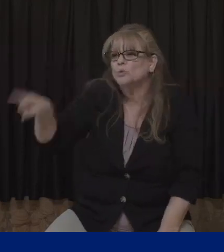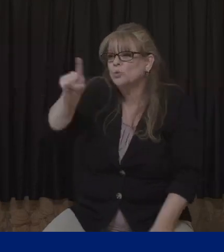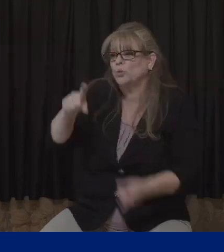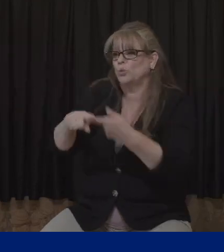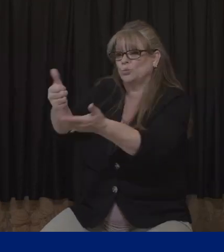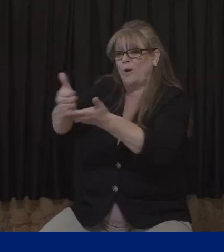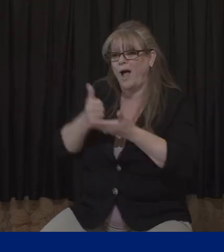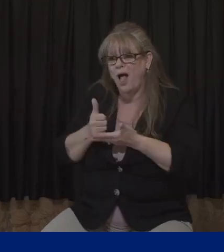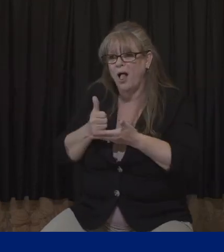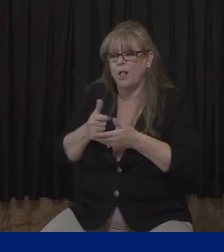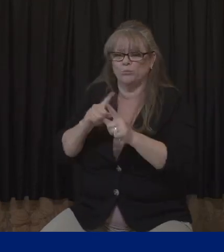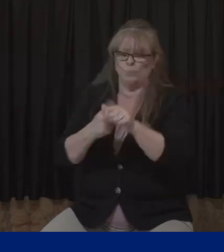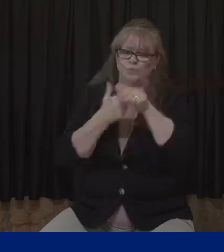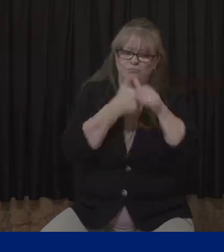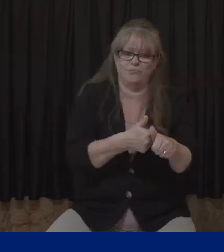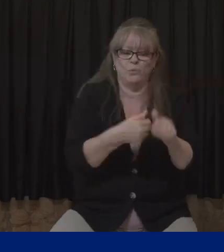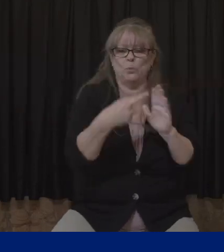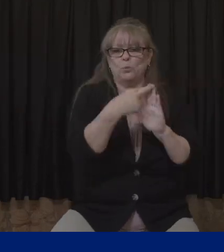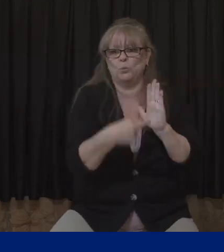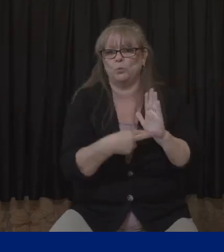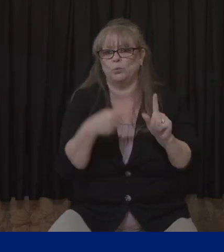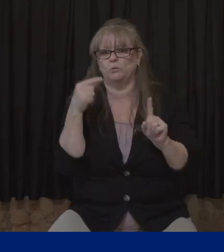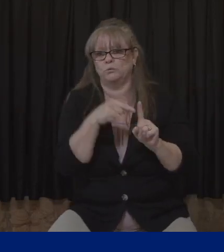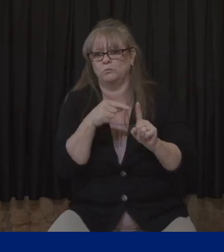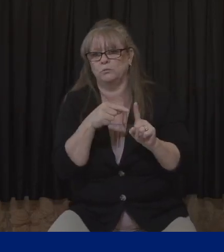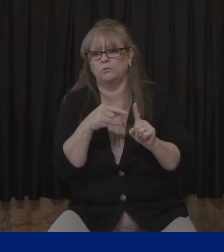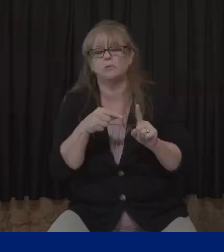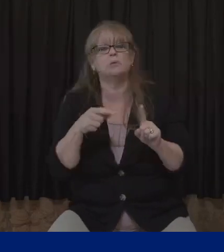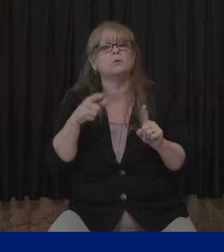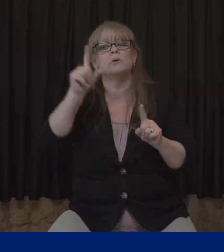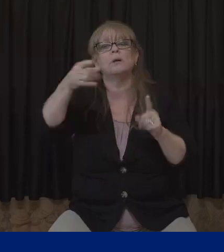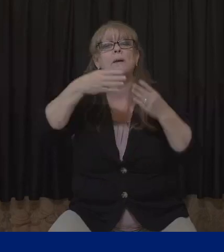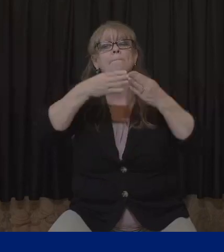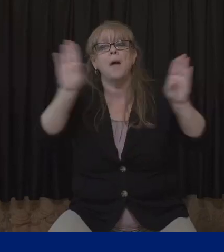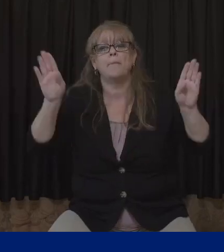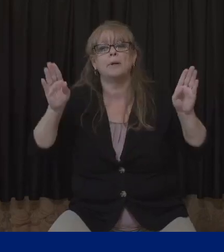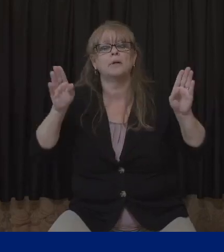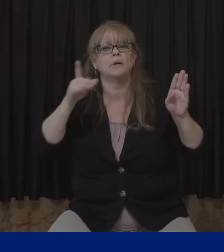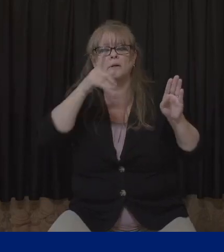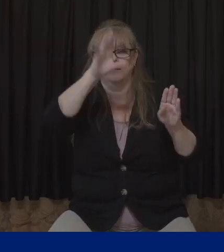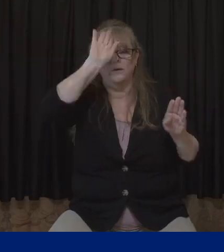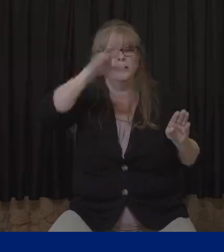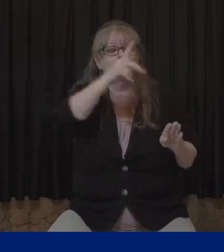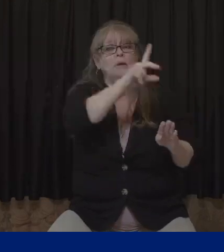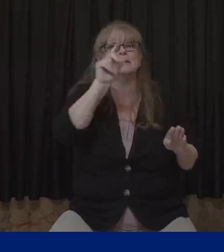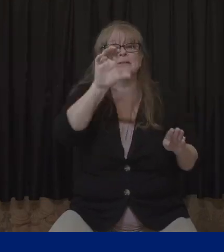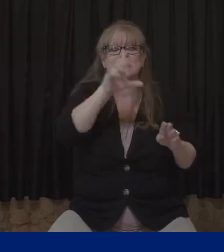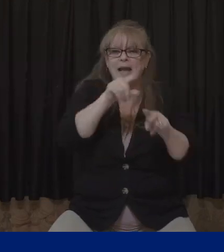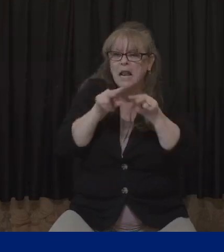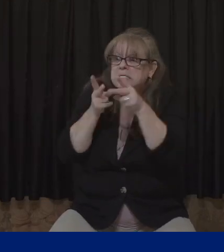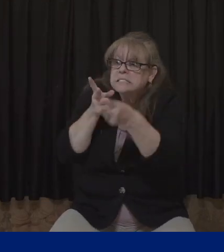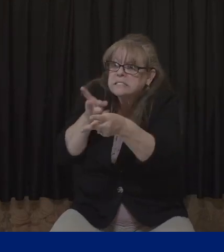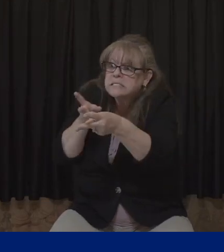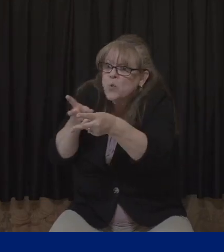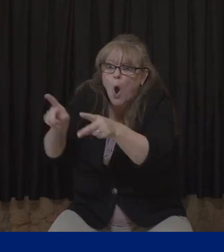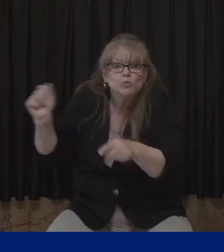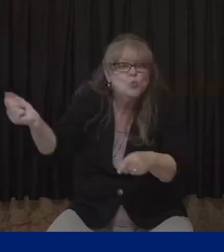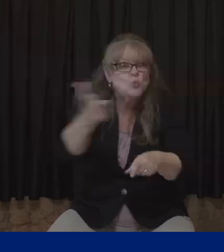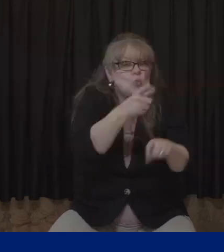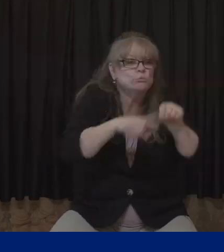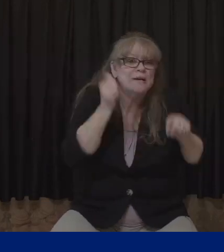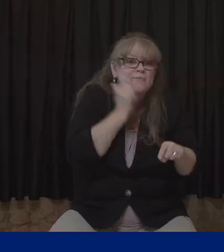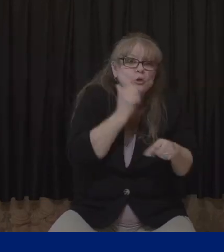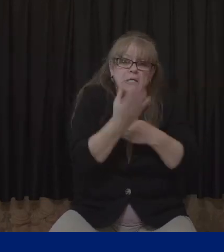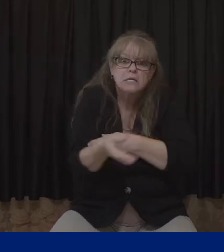health, local law enforcement simply don't have the capacity to monitor every business every day to make sure that they're conducting business in as safe way as possible